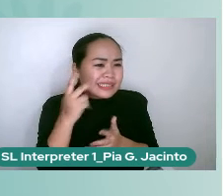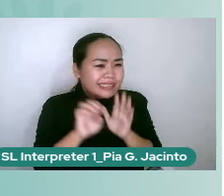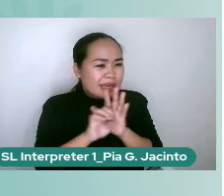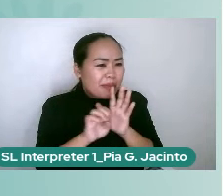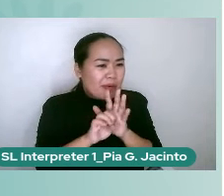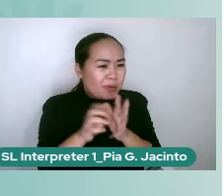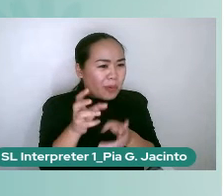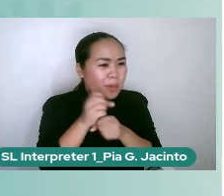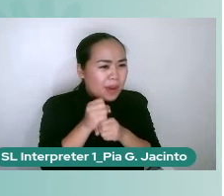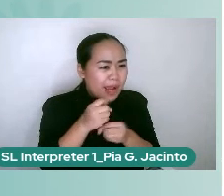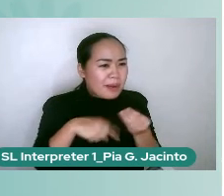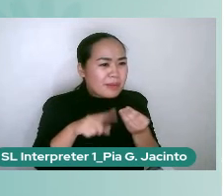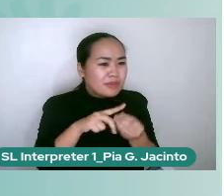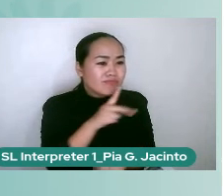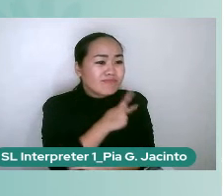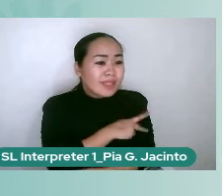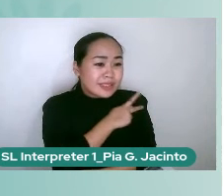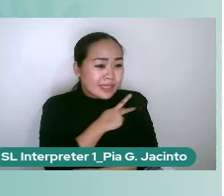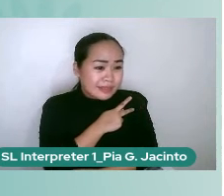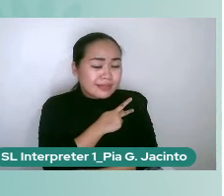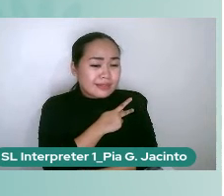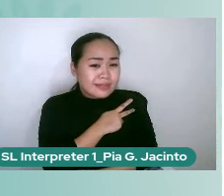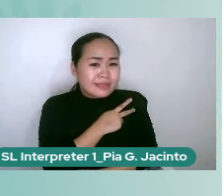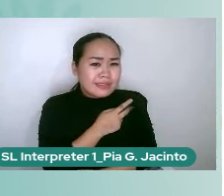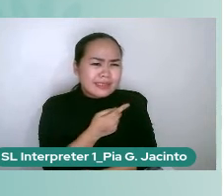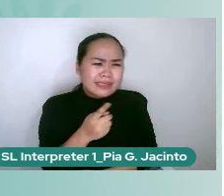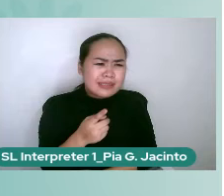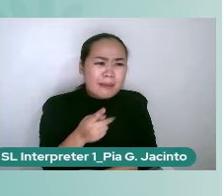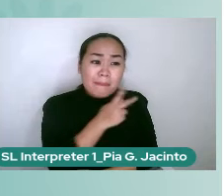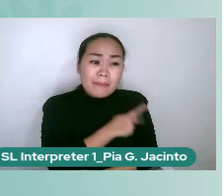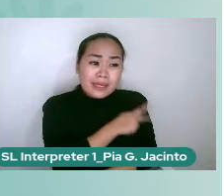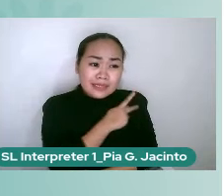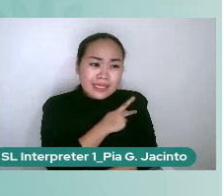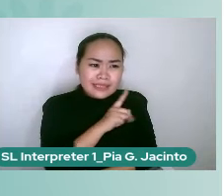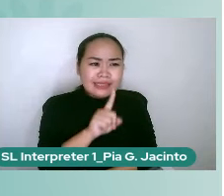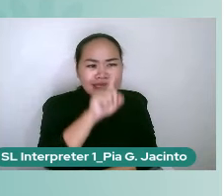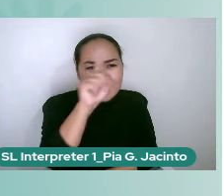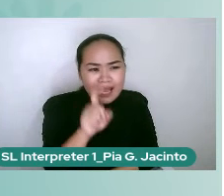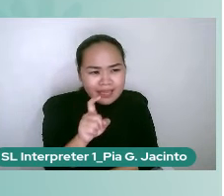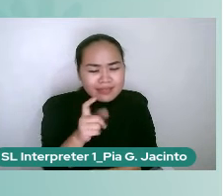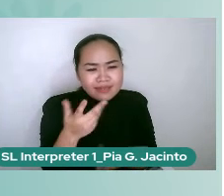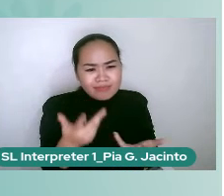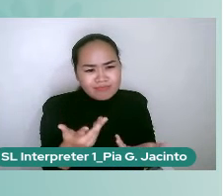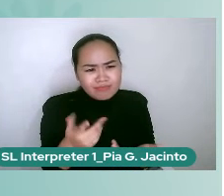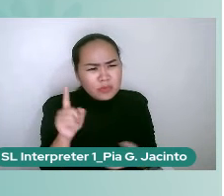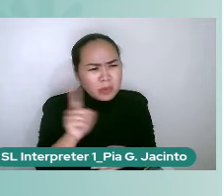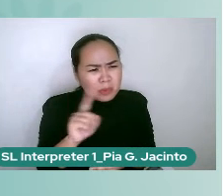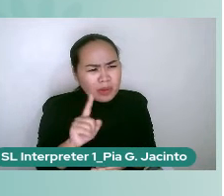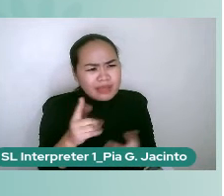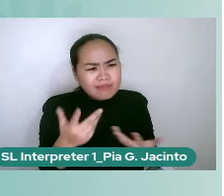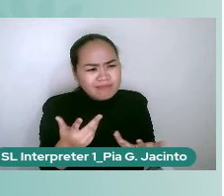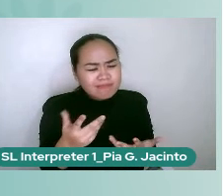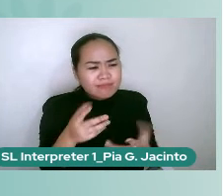at colposcopy. Patients were asked to collect a sample prior to seeing the colposcopist. The colposcopist then